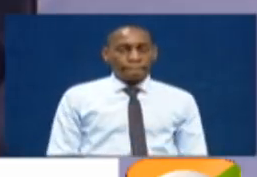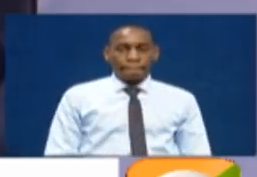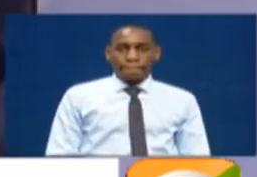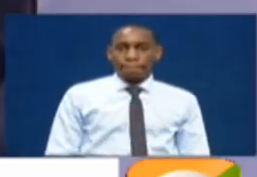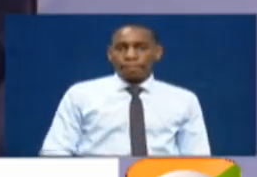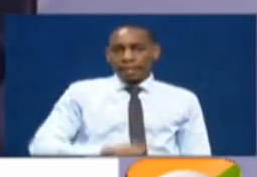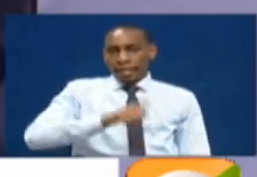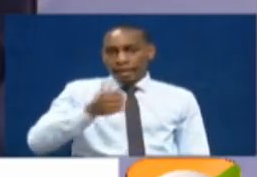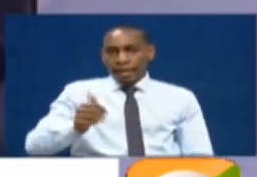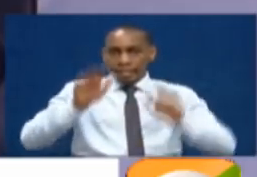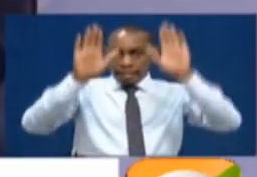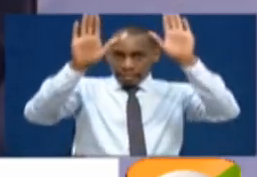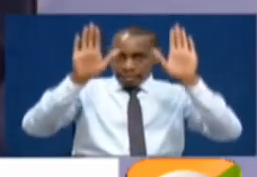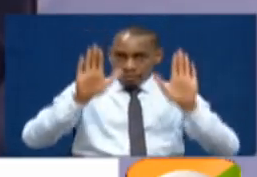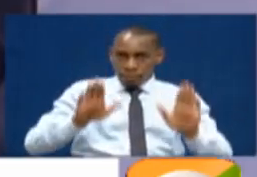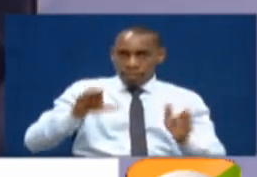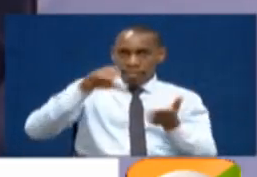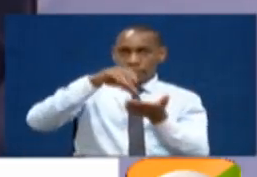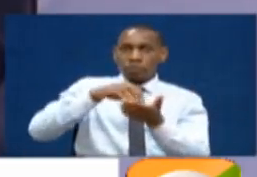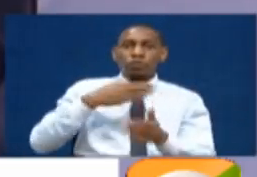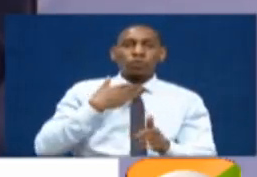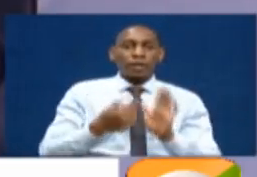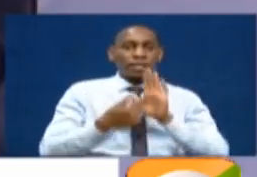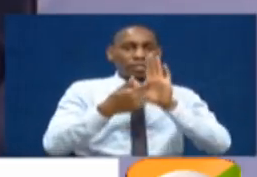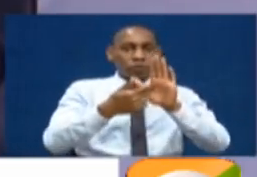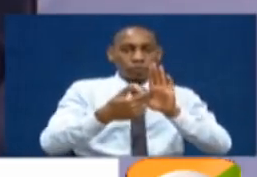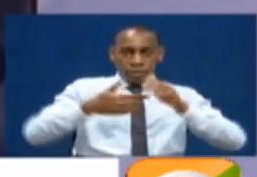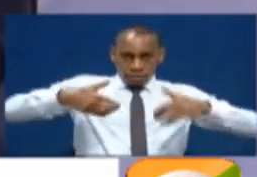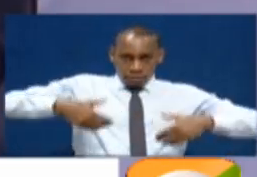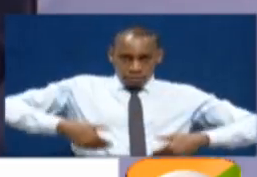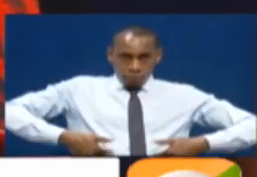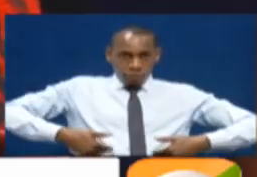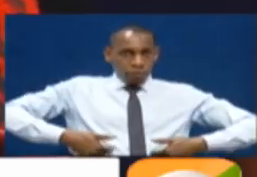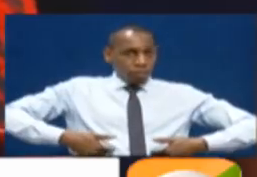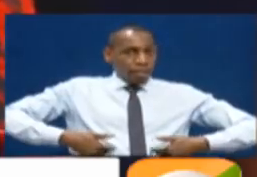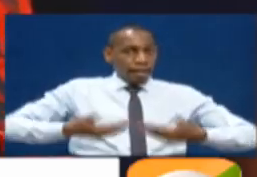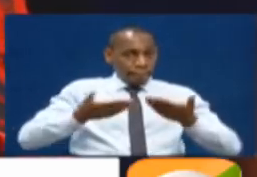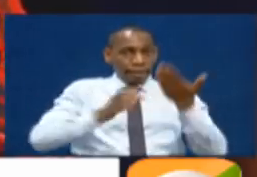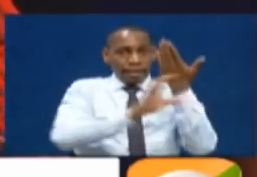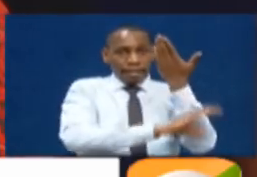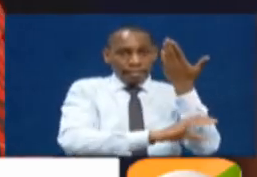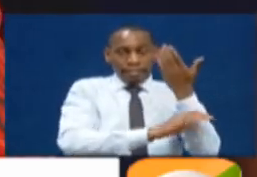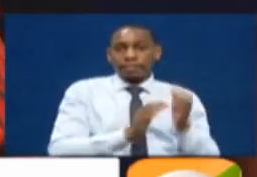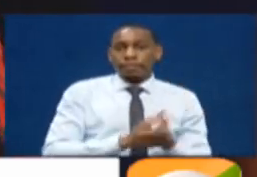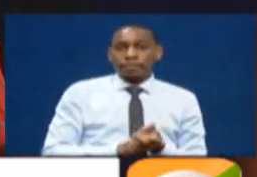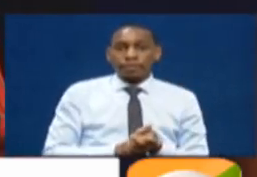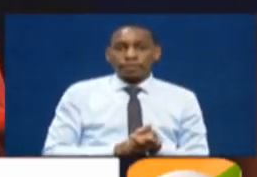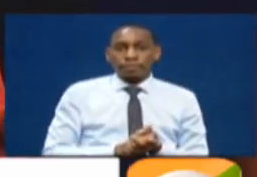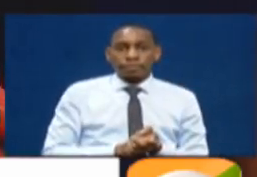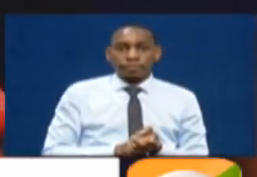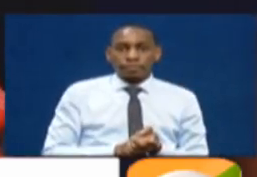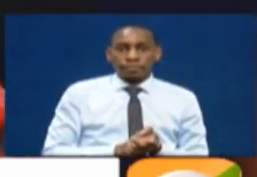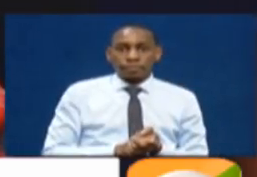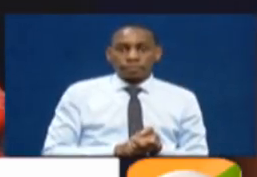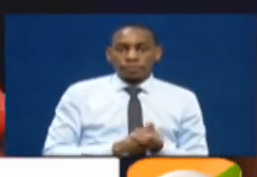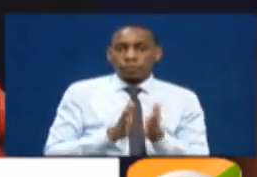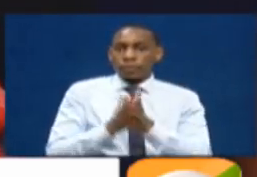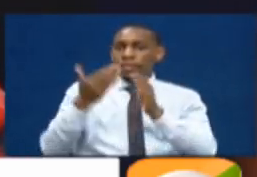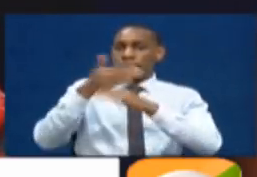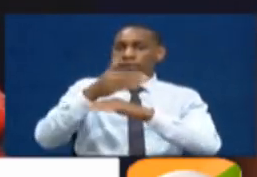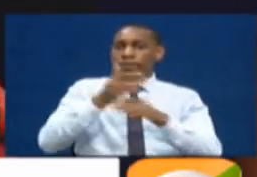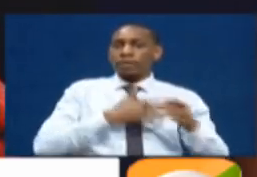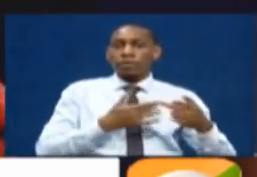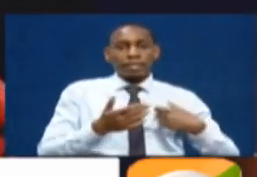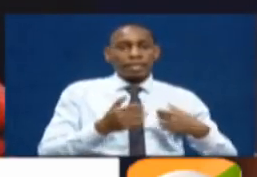key area that I would wish to point out is the element of the youth in this country and the excesses that come up in terms of